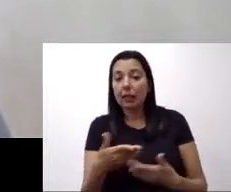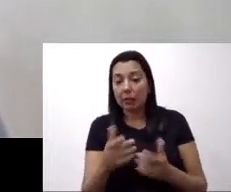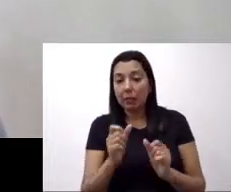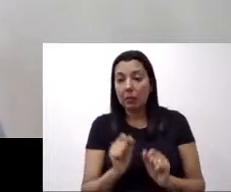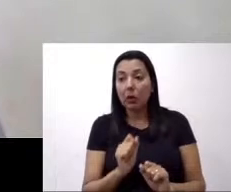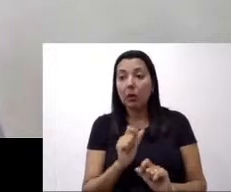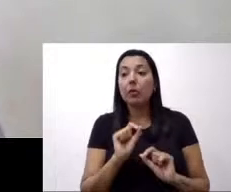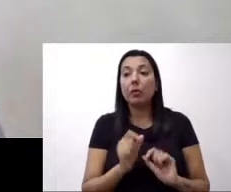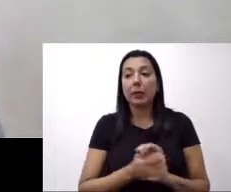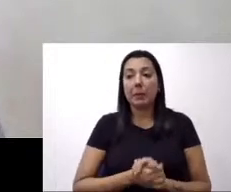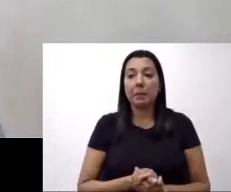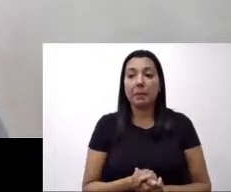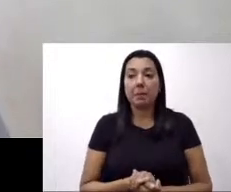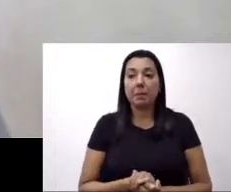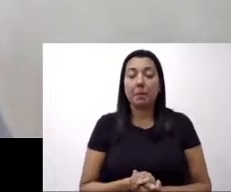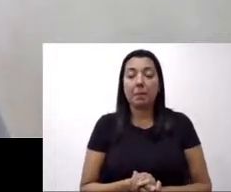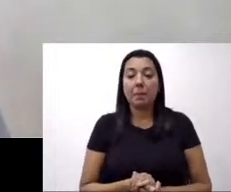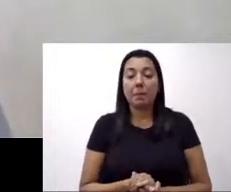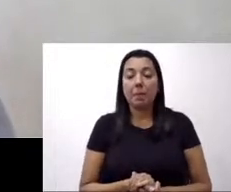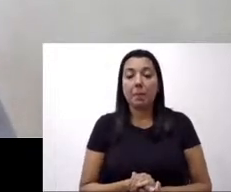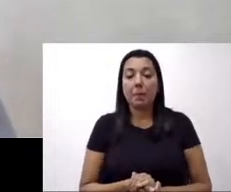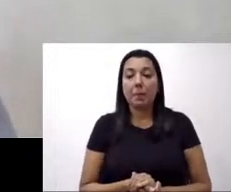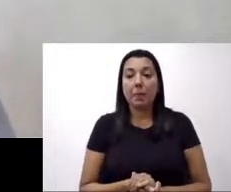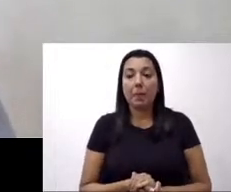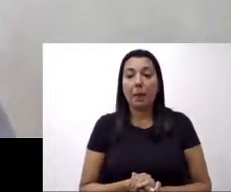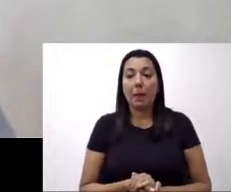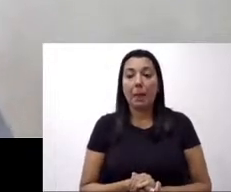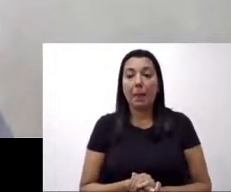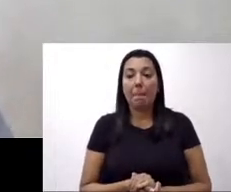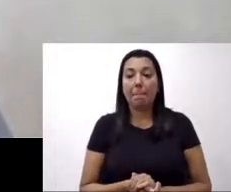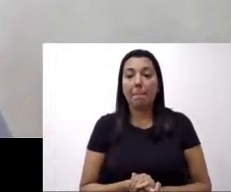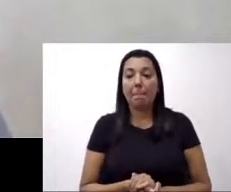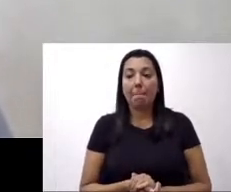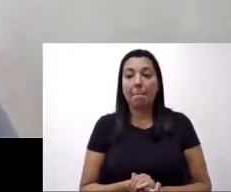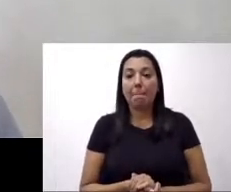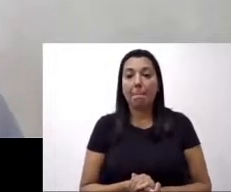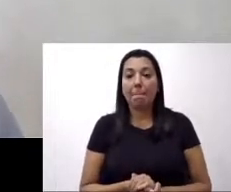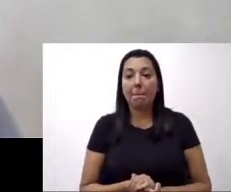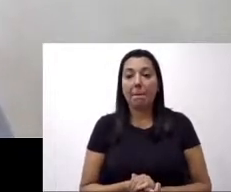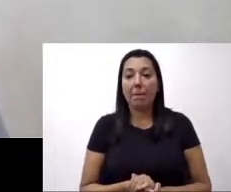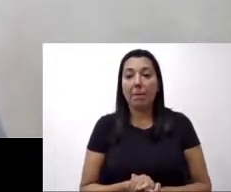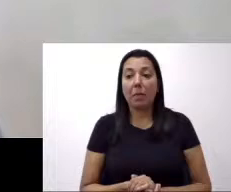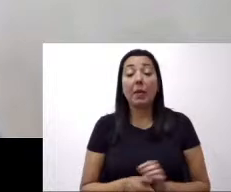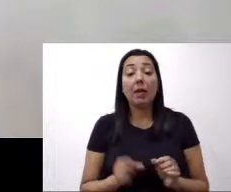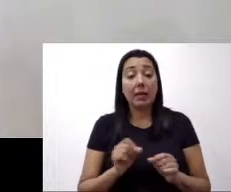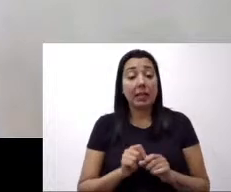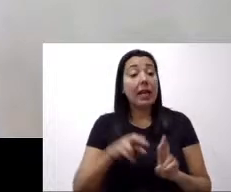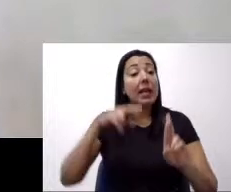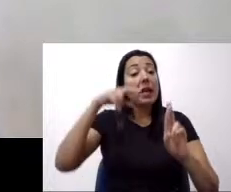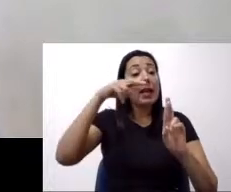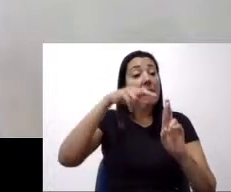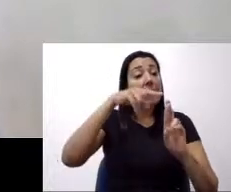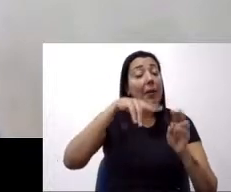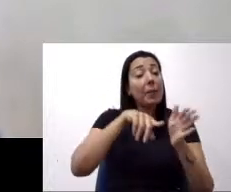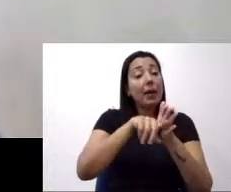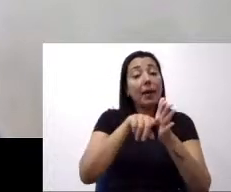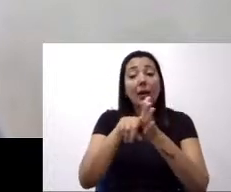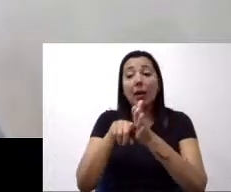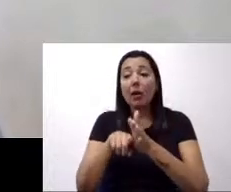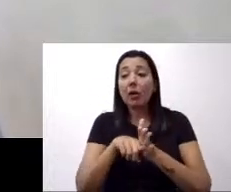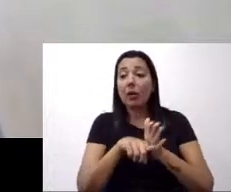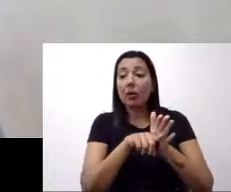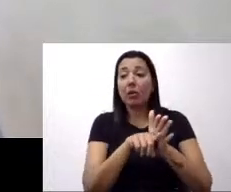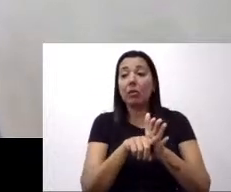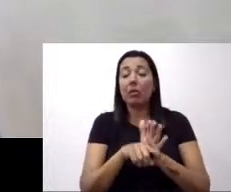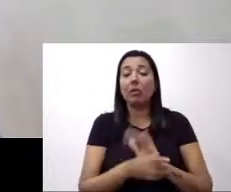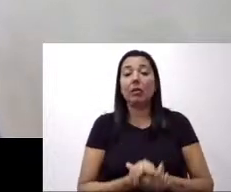report these questions to the speakers. So with no further delay, I would like to